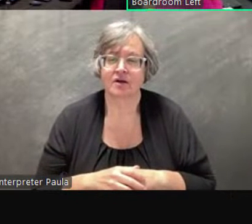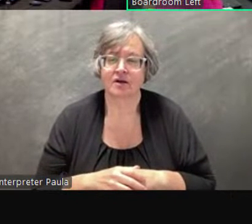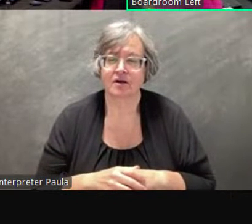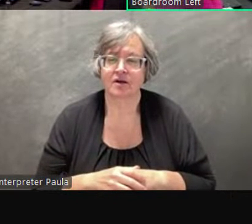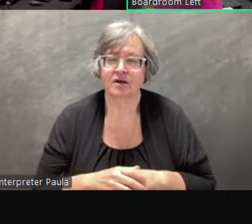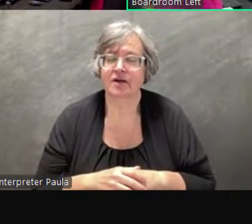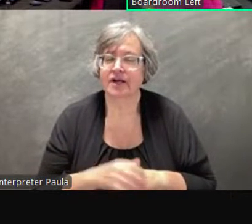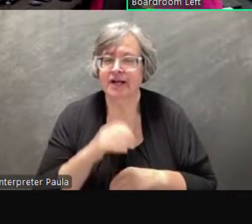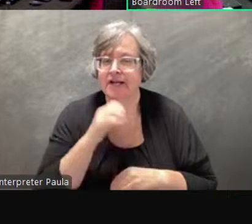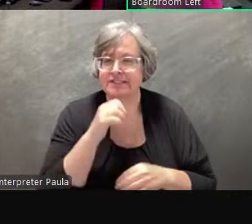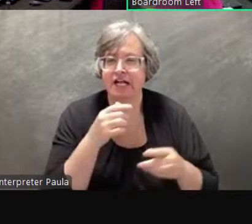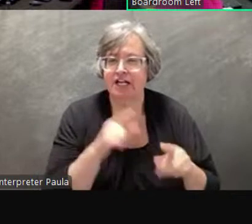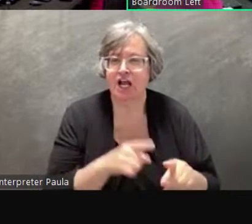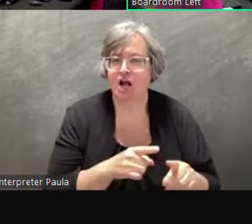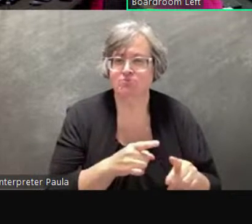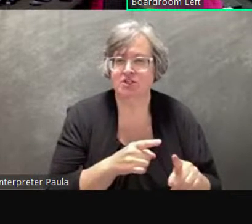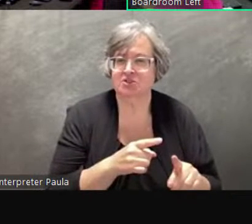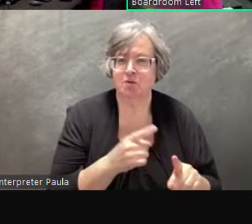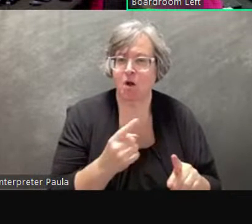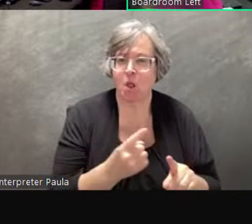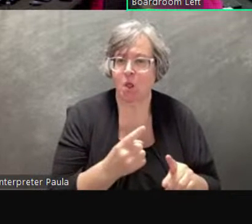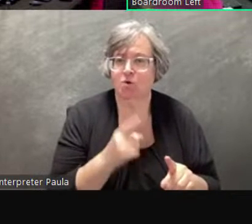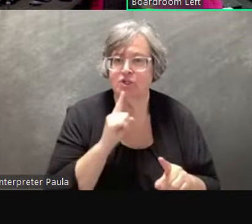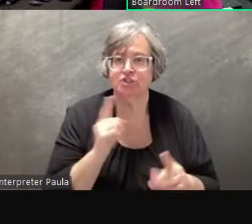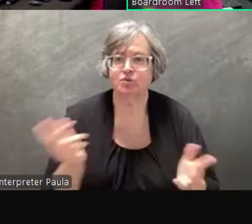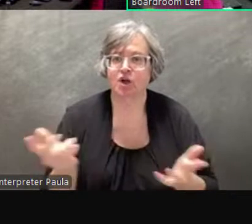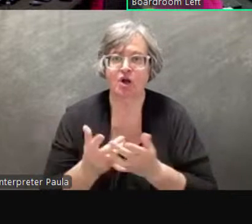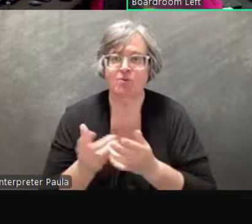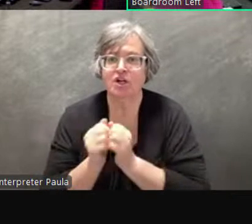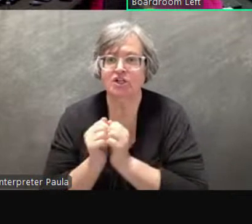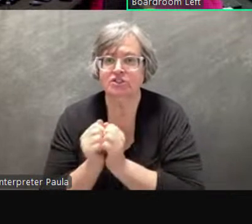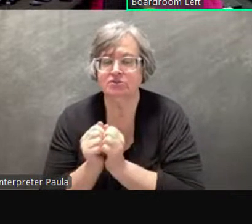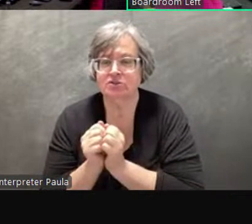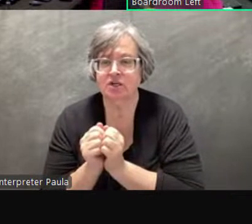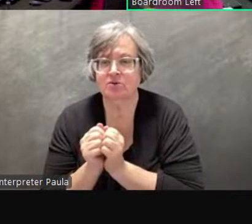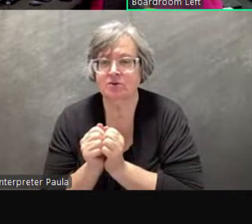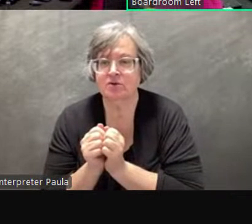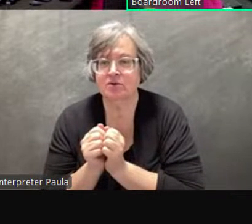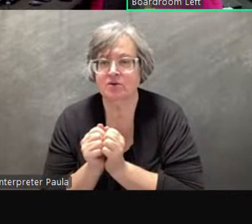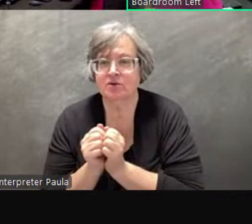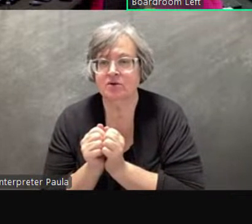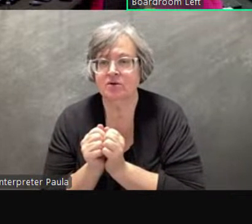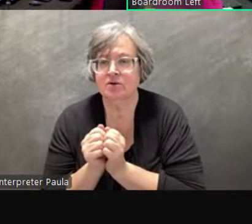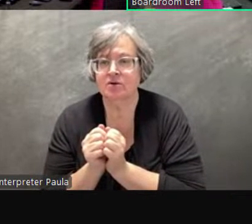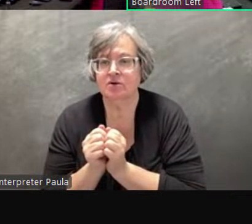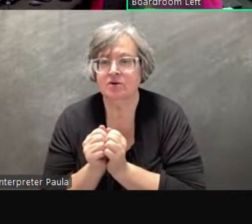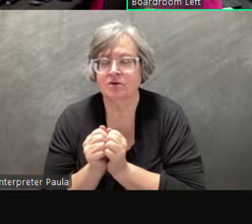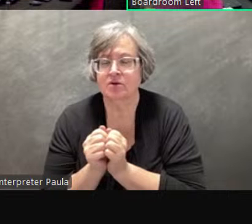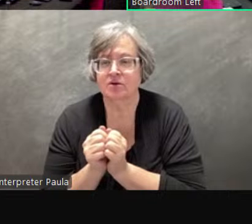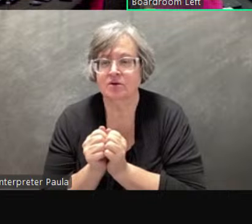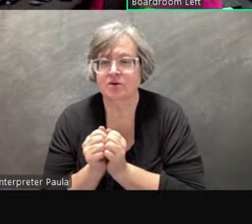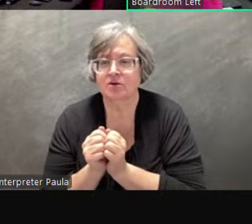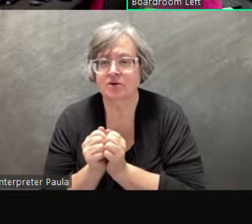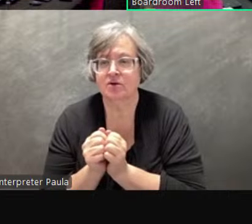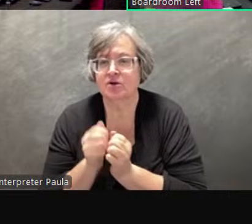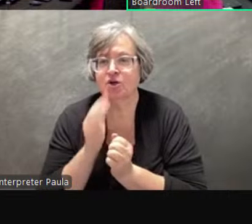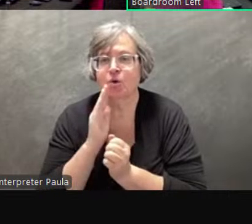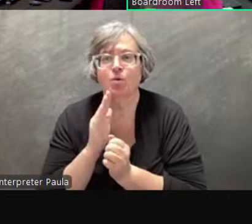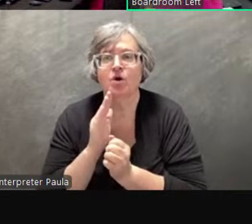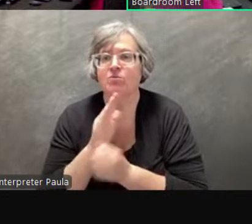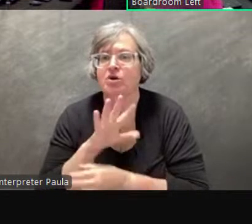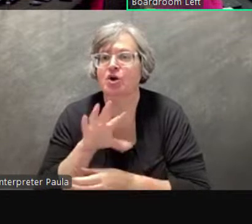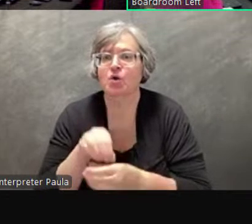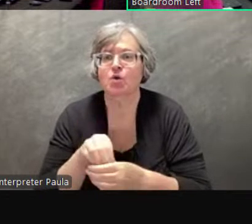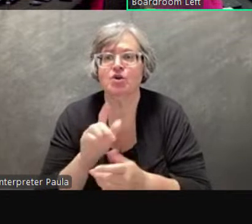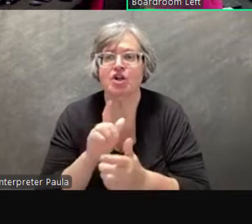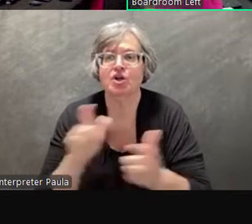It's actually all coming together right now, which is why you're getting presented on it. It is all going to feed in to the bigger conversation of what we're